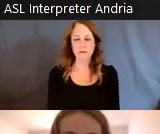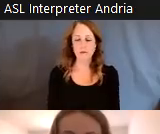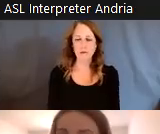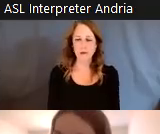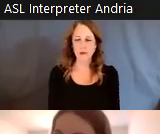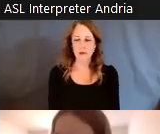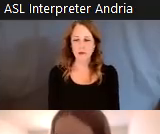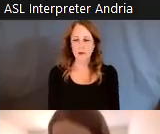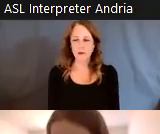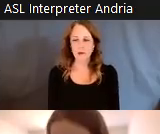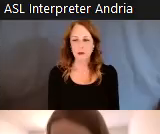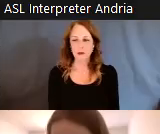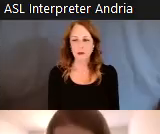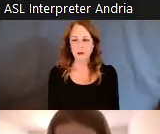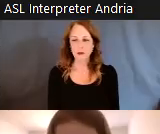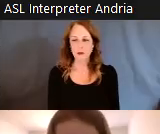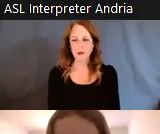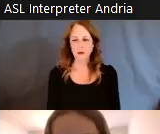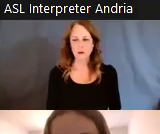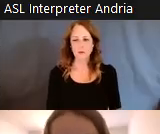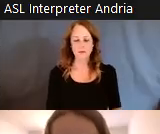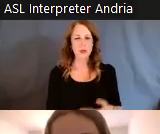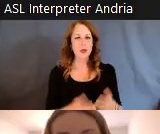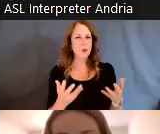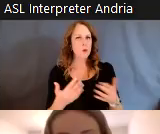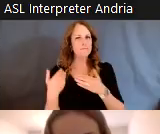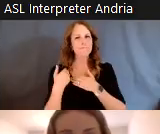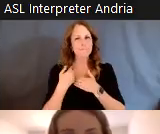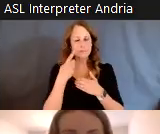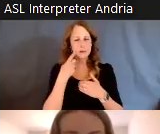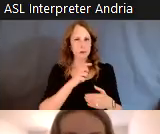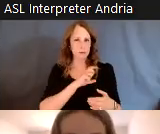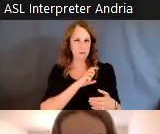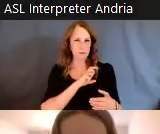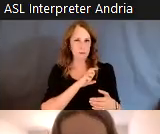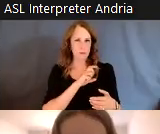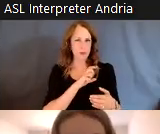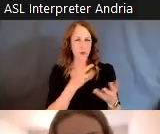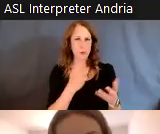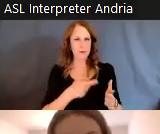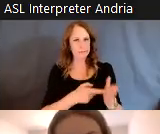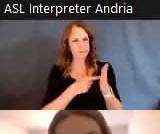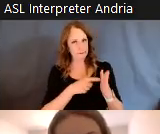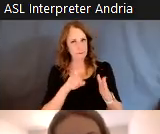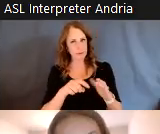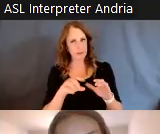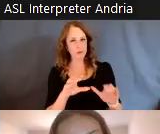All right. So what are the responsibilities of law enforcement? What do they have to do?